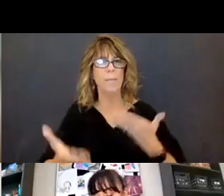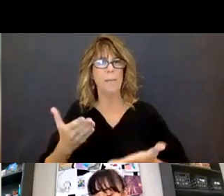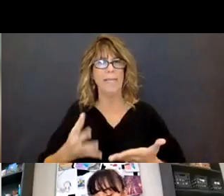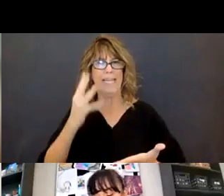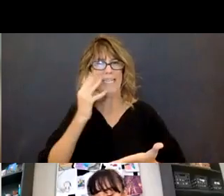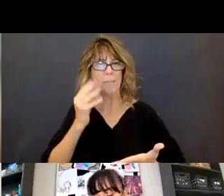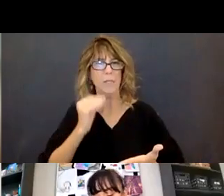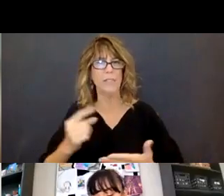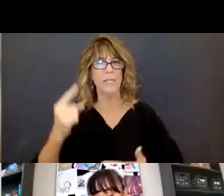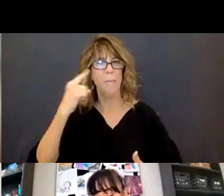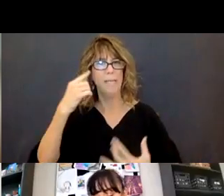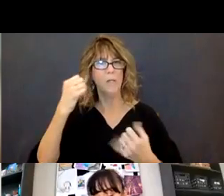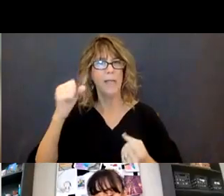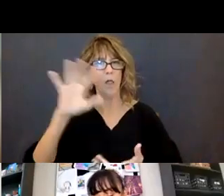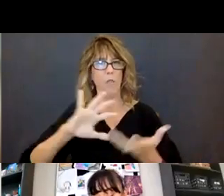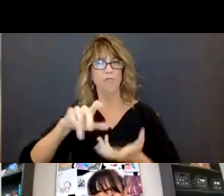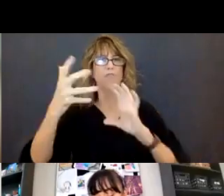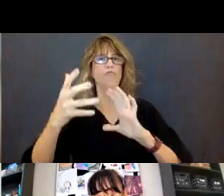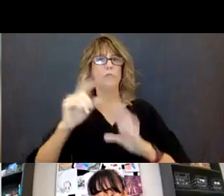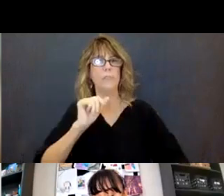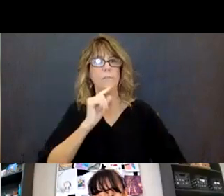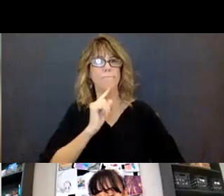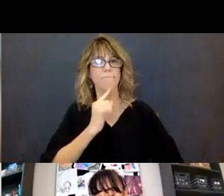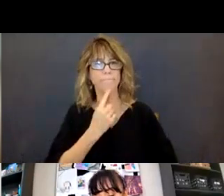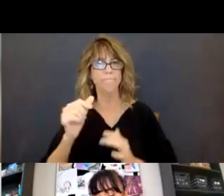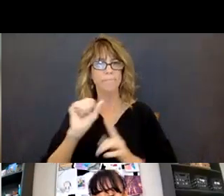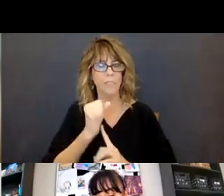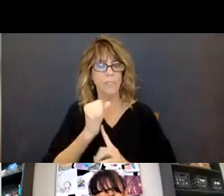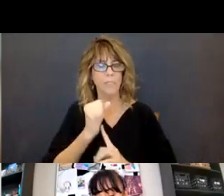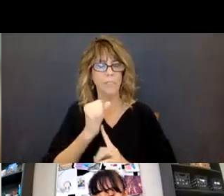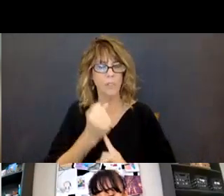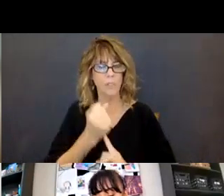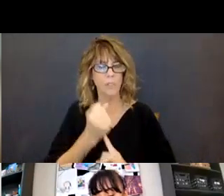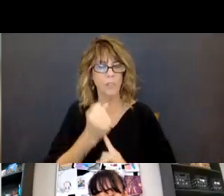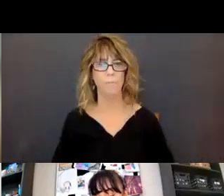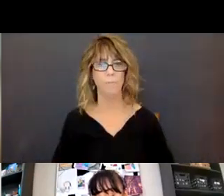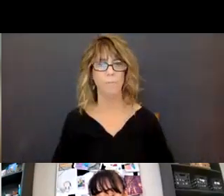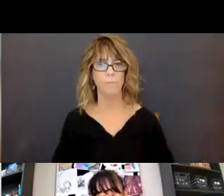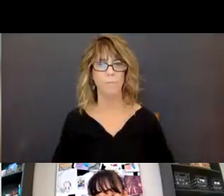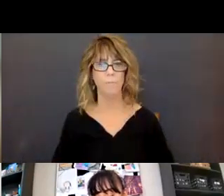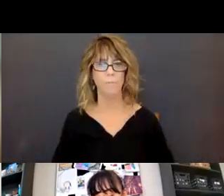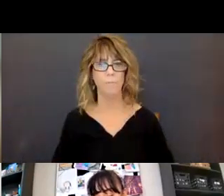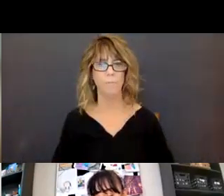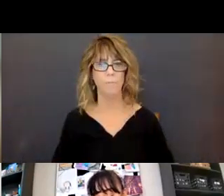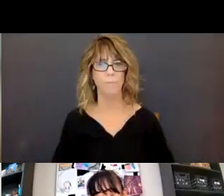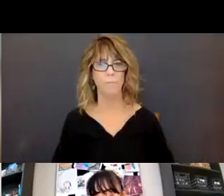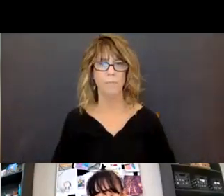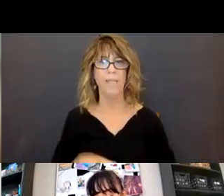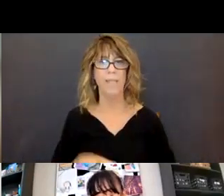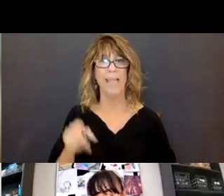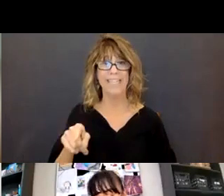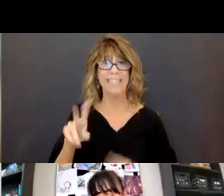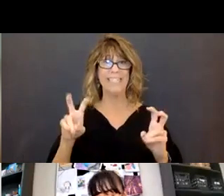mental health crisis. And I think at its core, this is an issue of